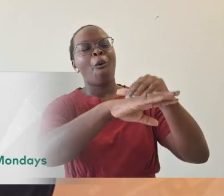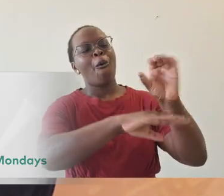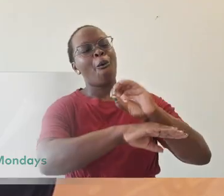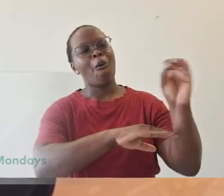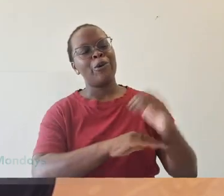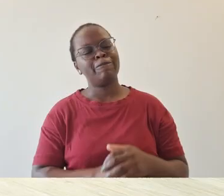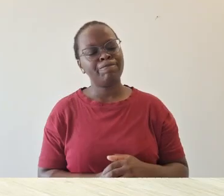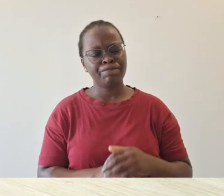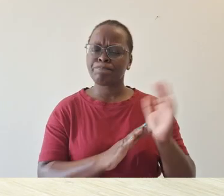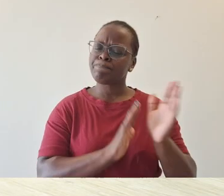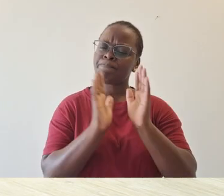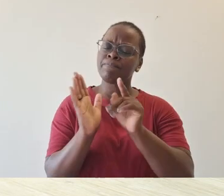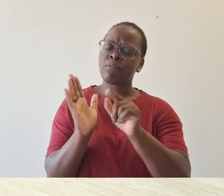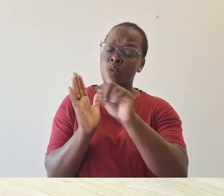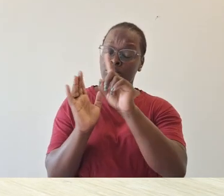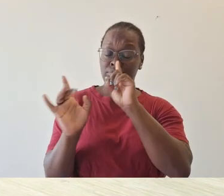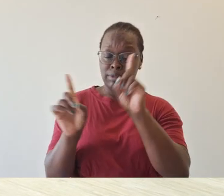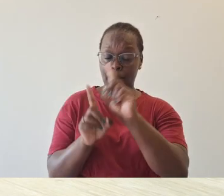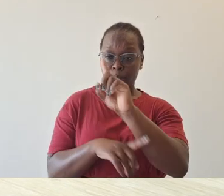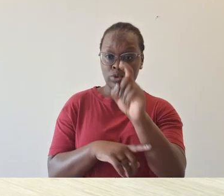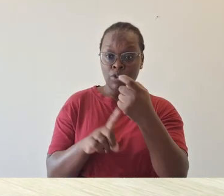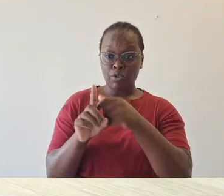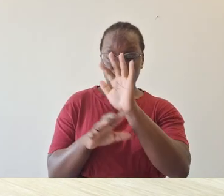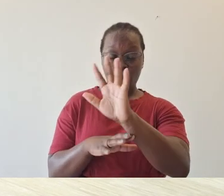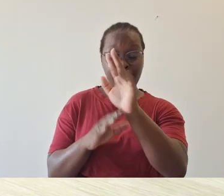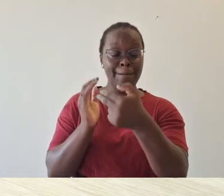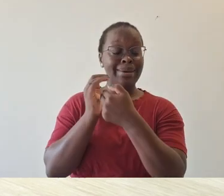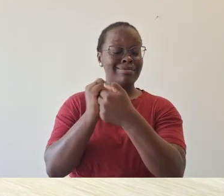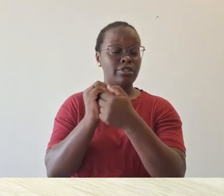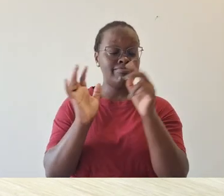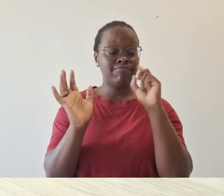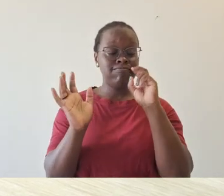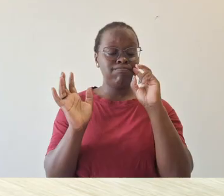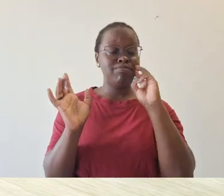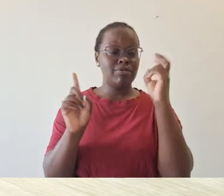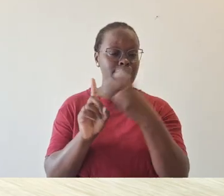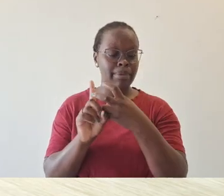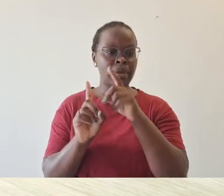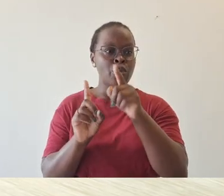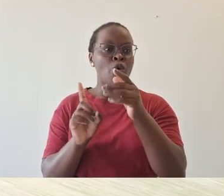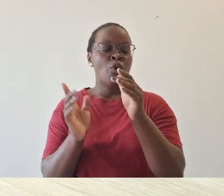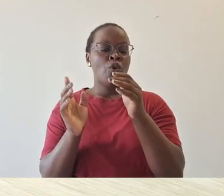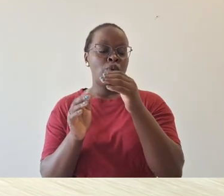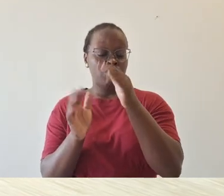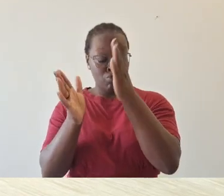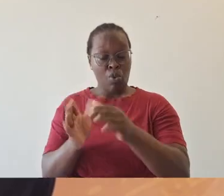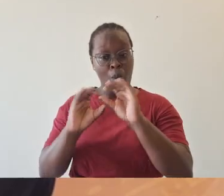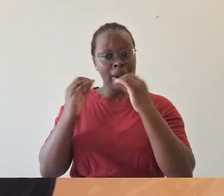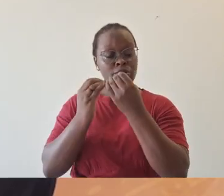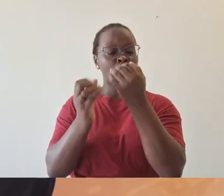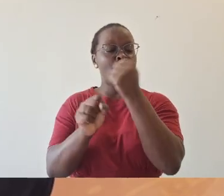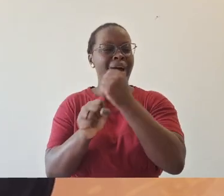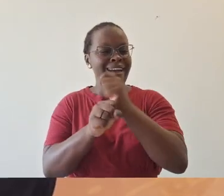be referring to it quite a lot. Ng'ang'a, let me ask you the same question, because from a partnerships perspective, the first partners that you work with are the parents.